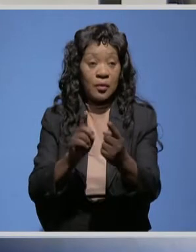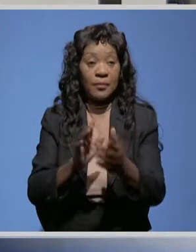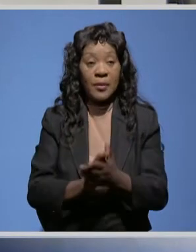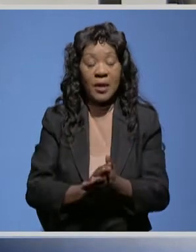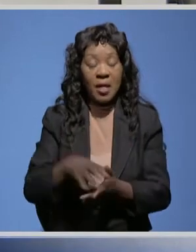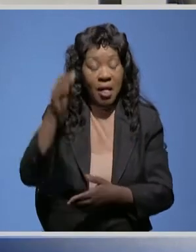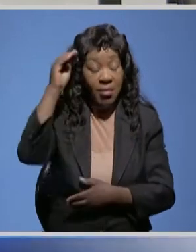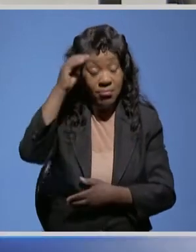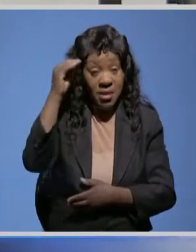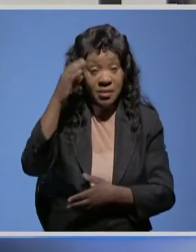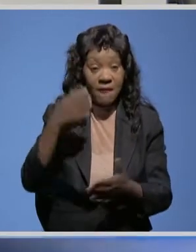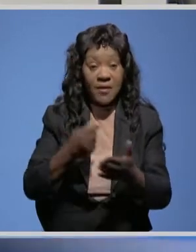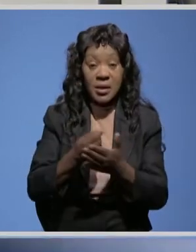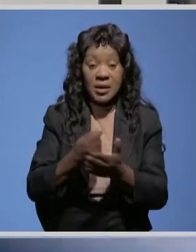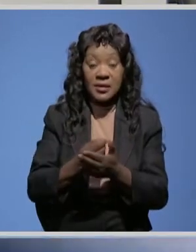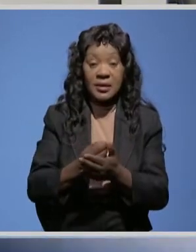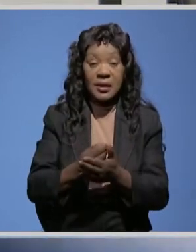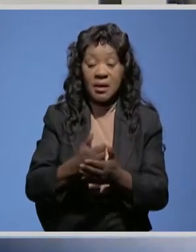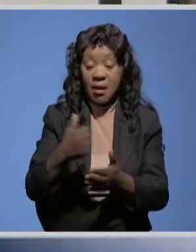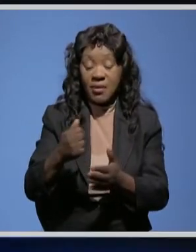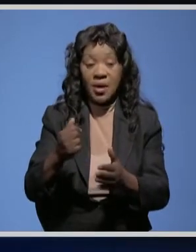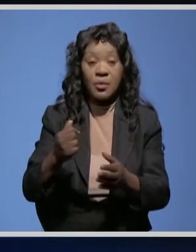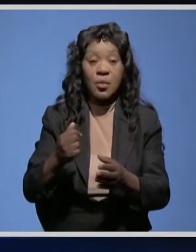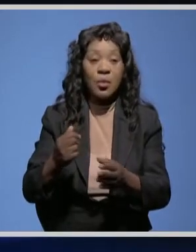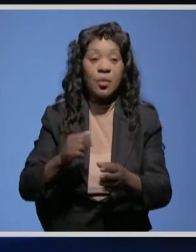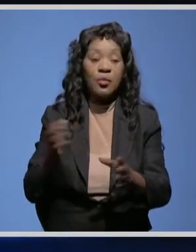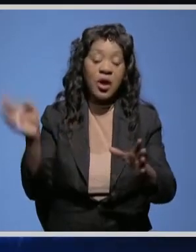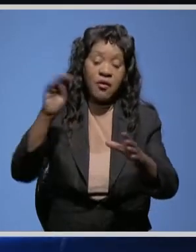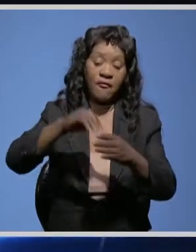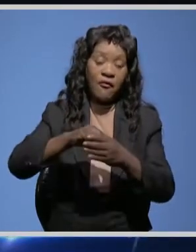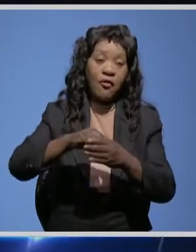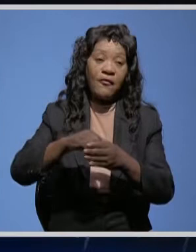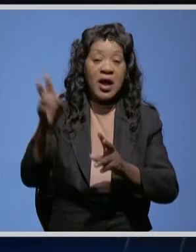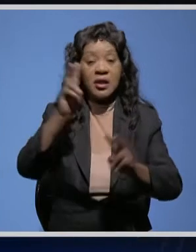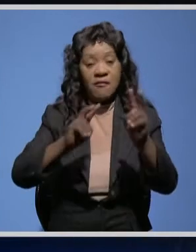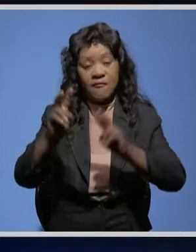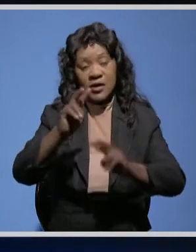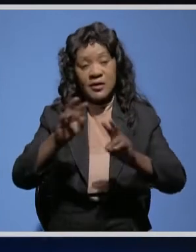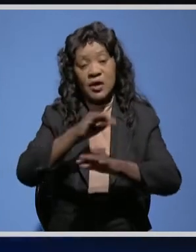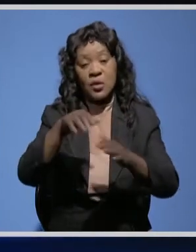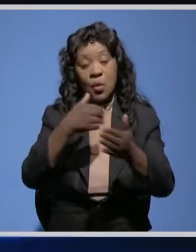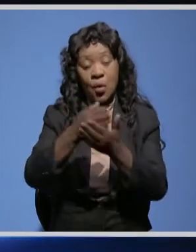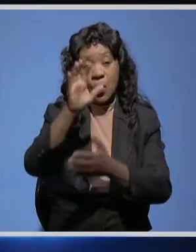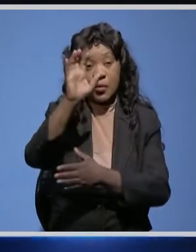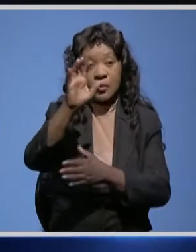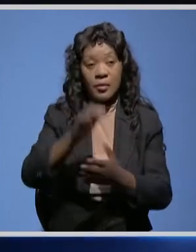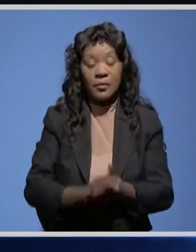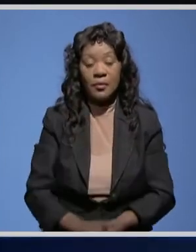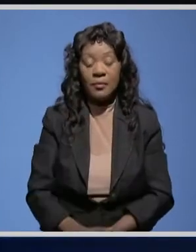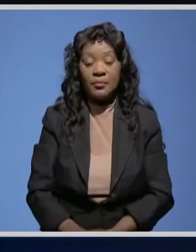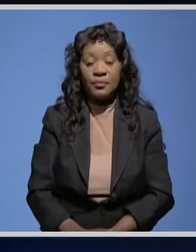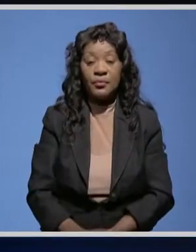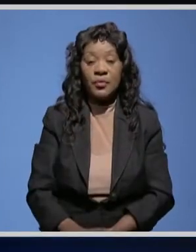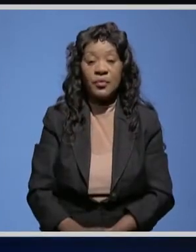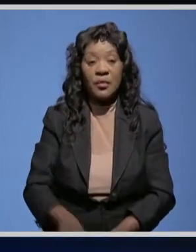all the provinces and over 90 districts. A key stakeholder in the studies, the United States